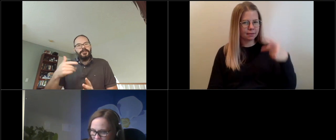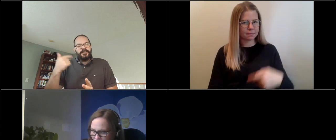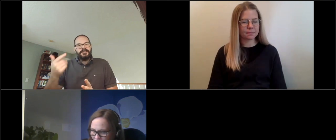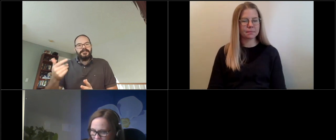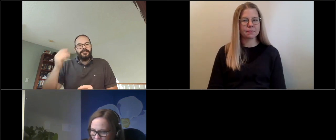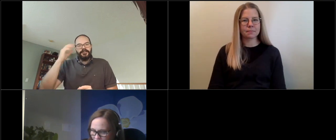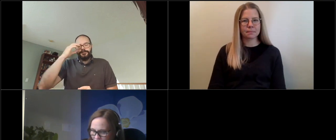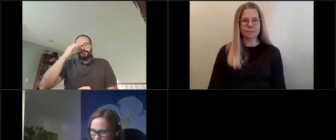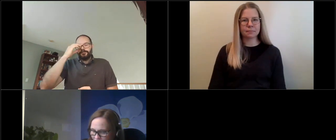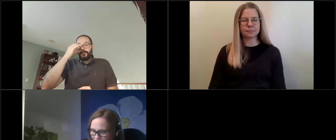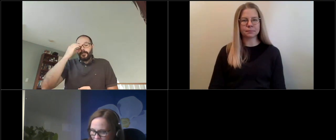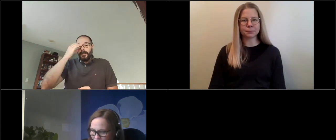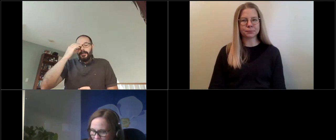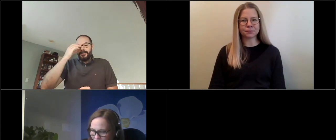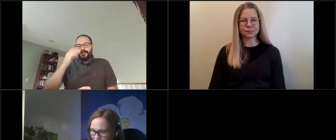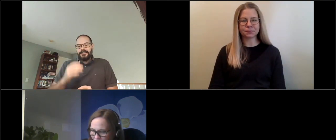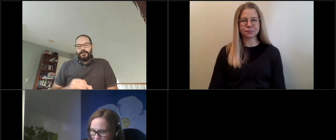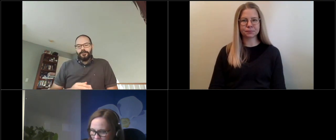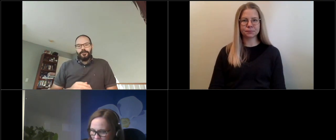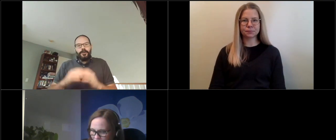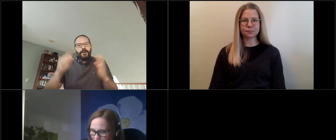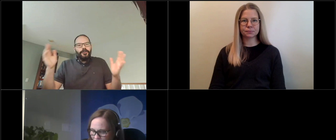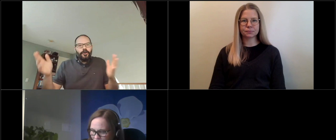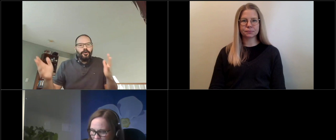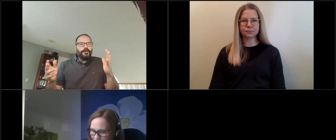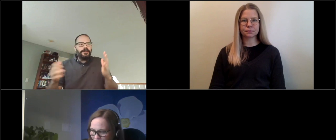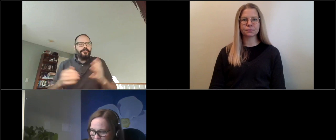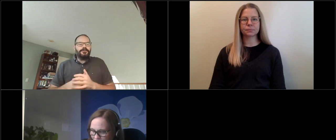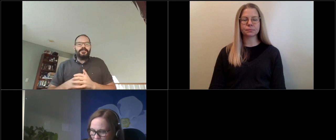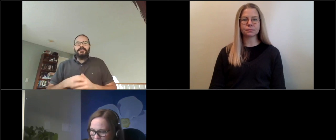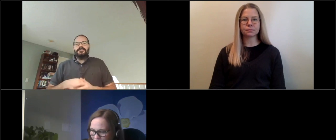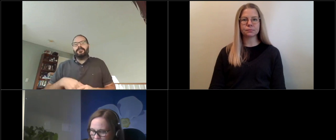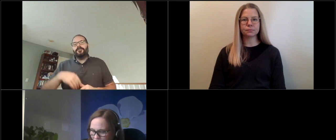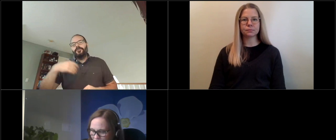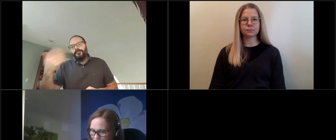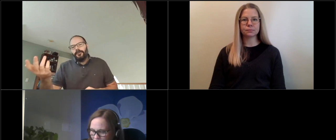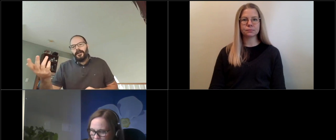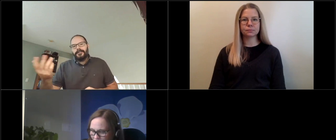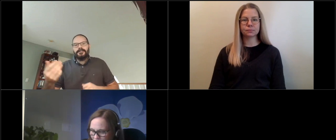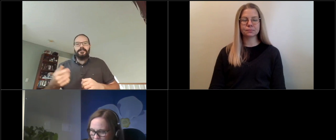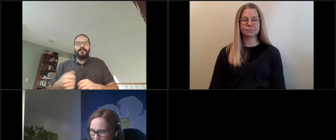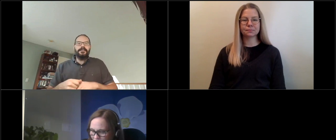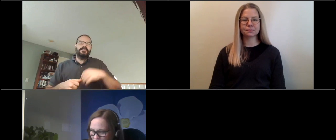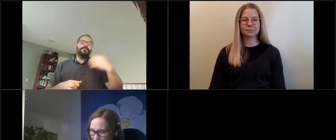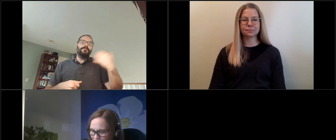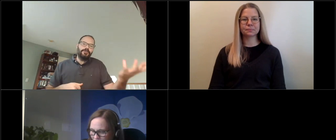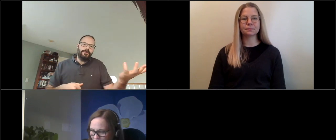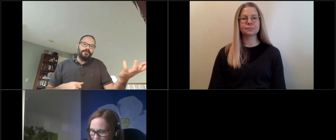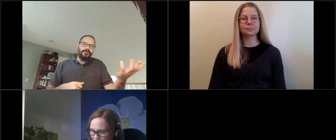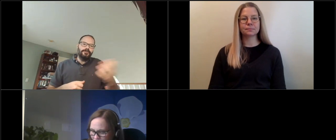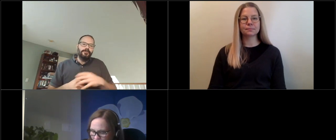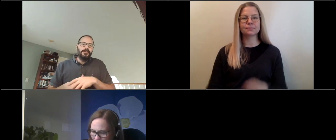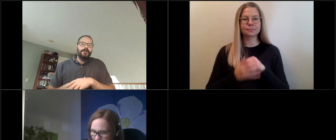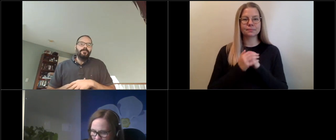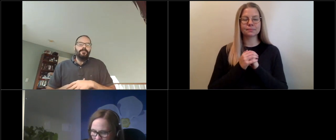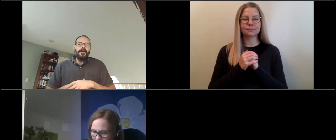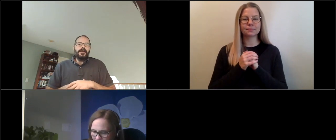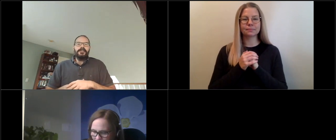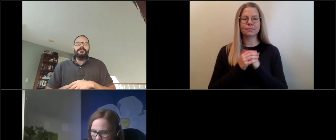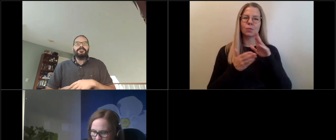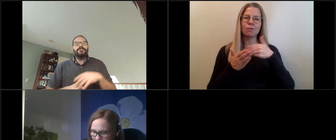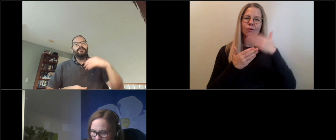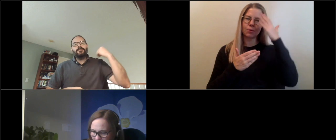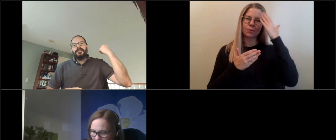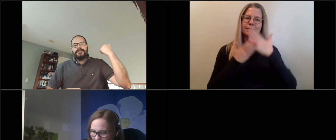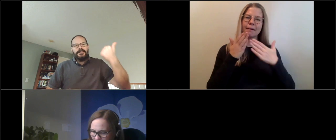we should really consider is this notion. We all know that there's things that are good for us and things that we shouldn't do. Many